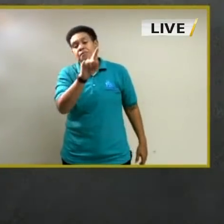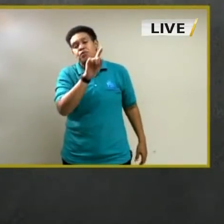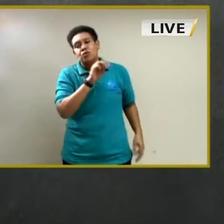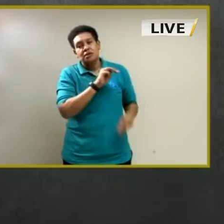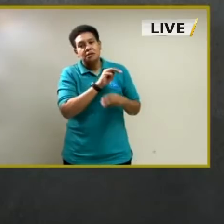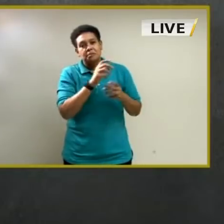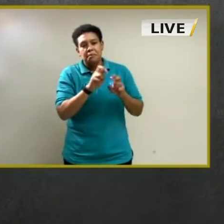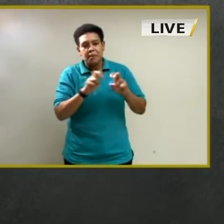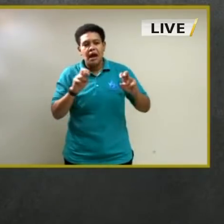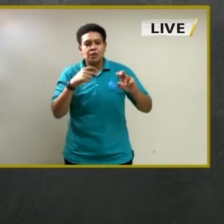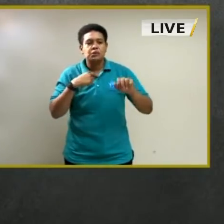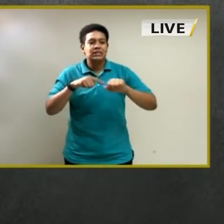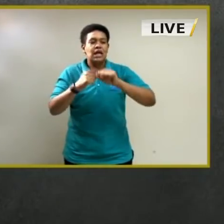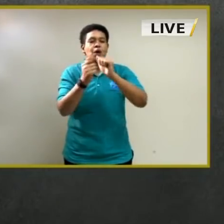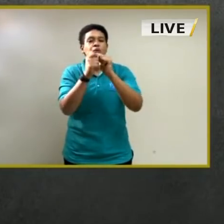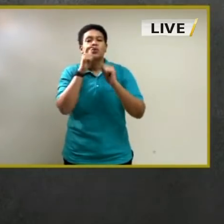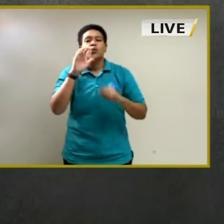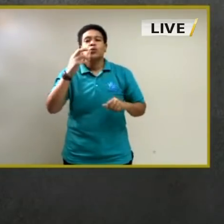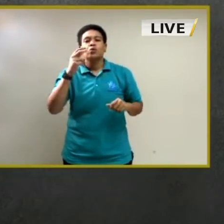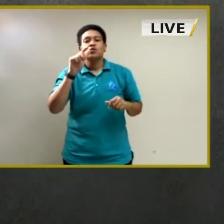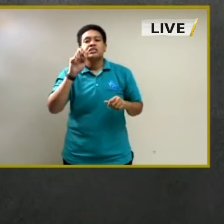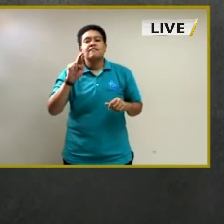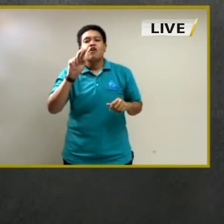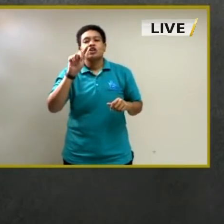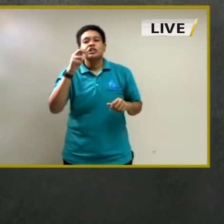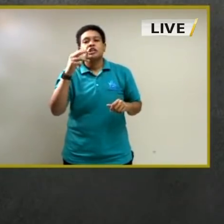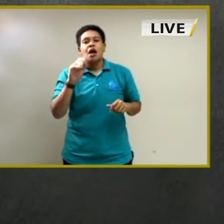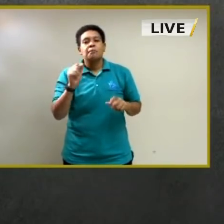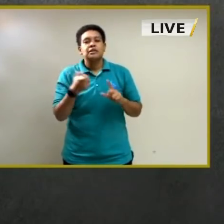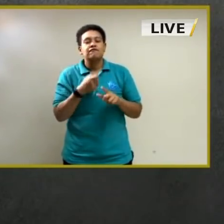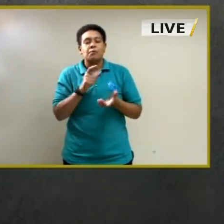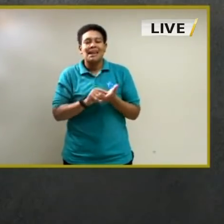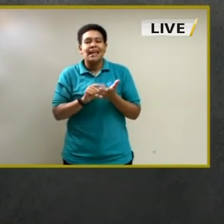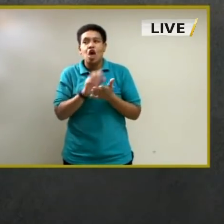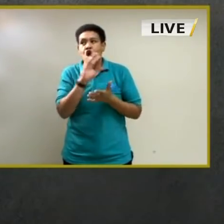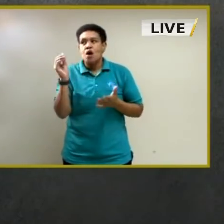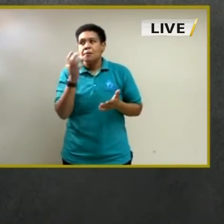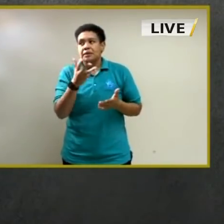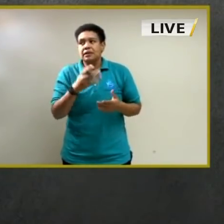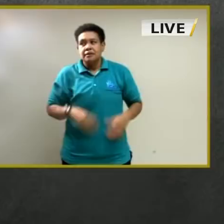the panel. We're going to begin with Christopher Thomas from The Gleaner.